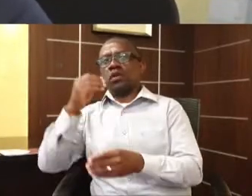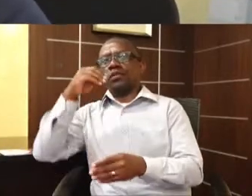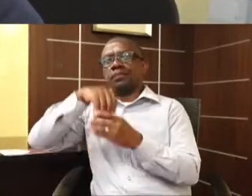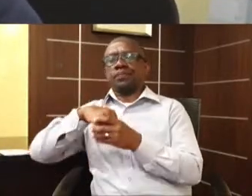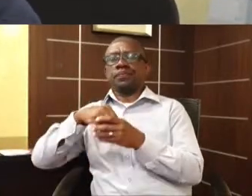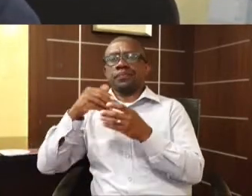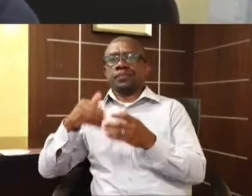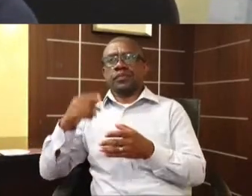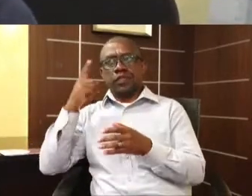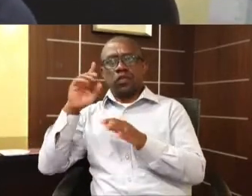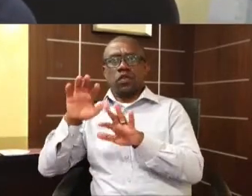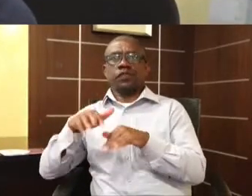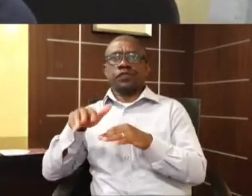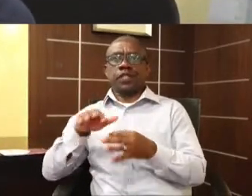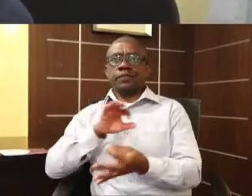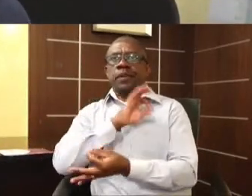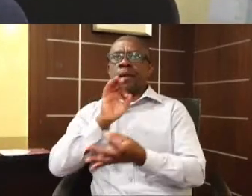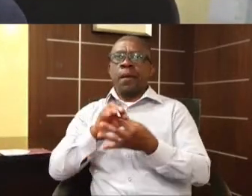Thank you.